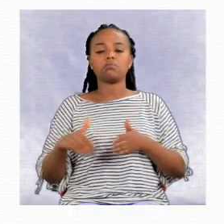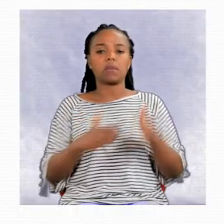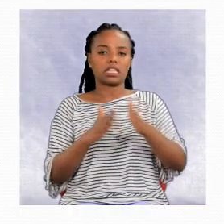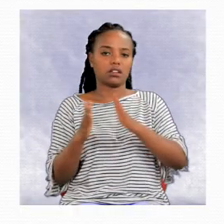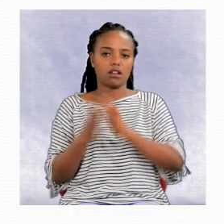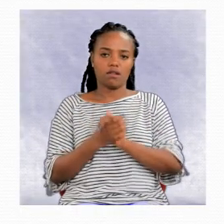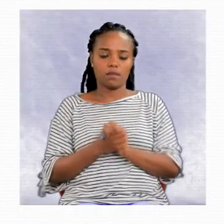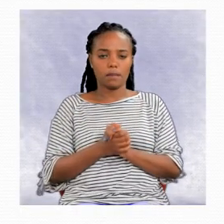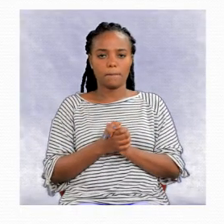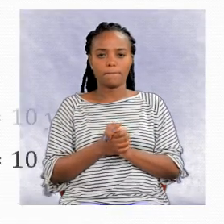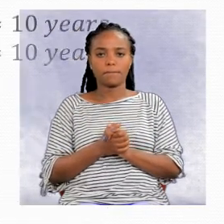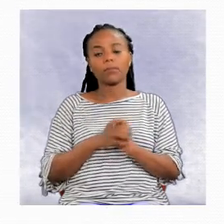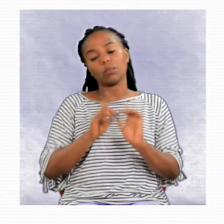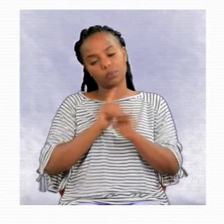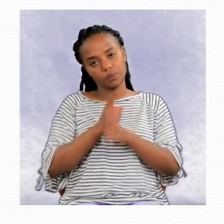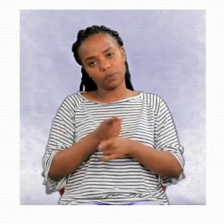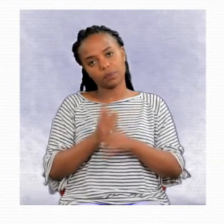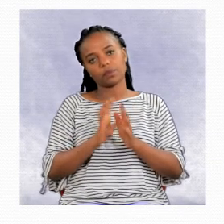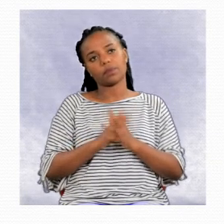answer.